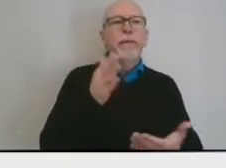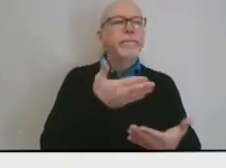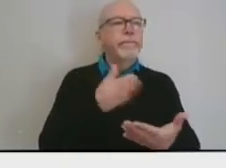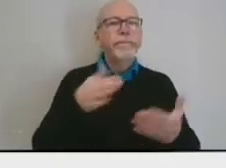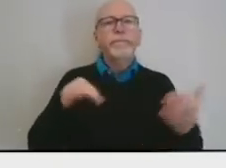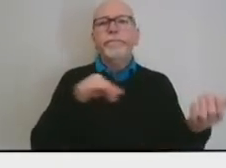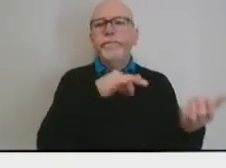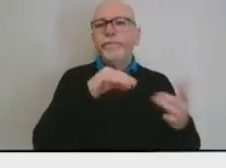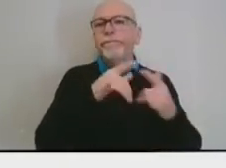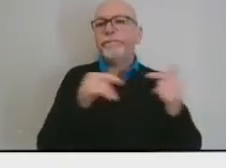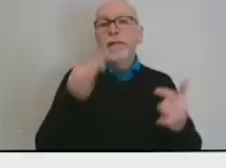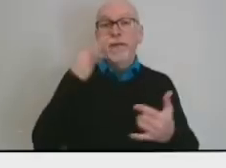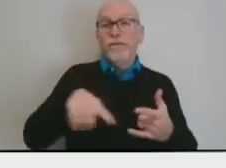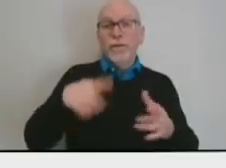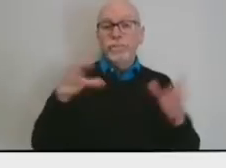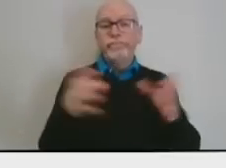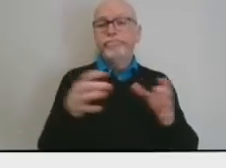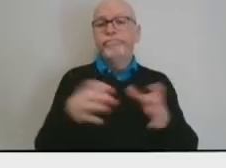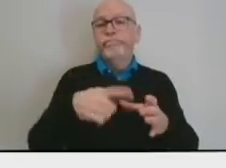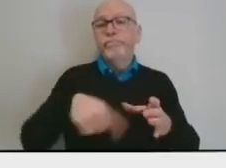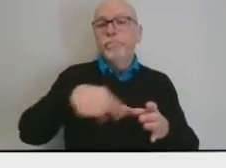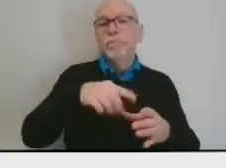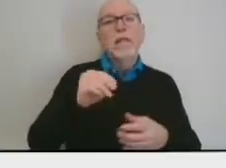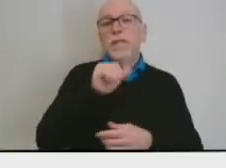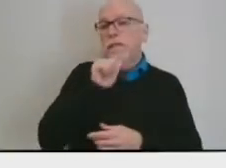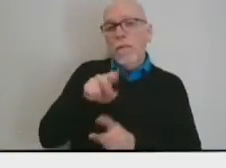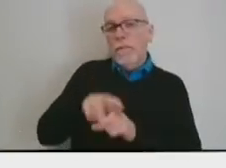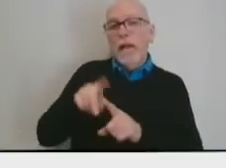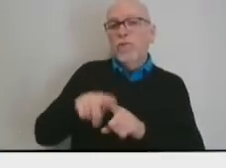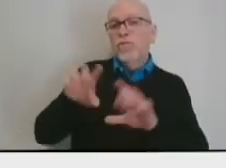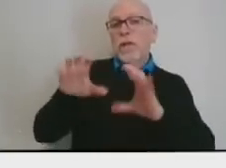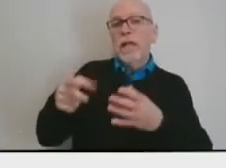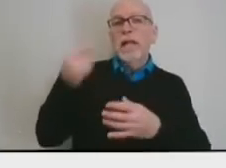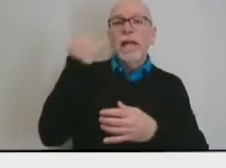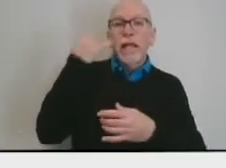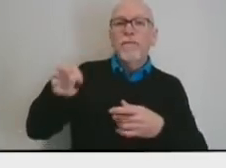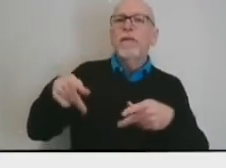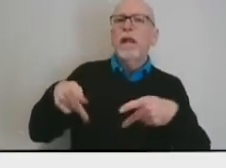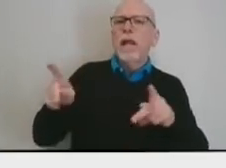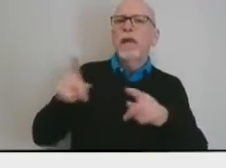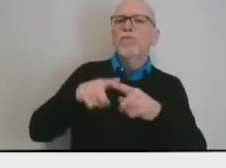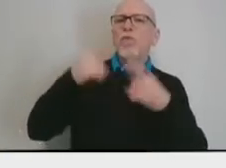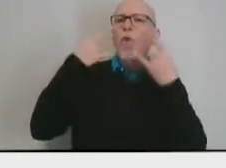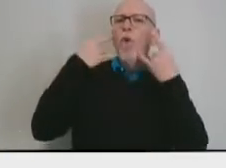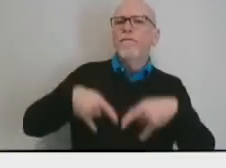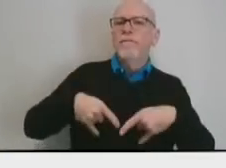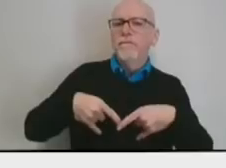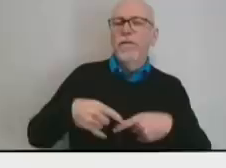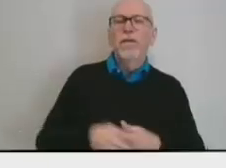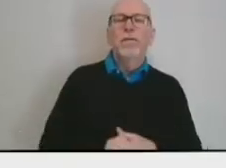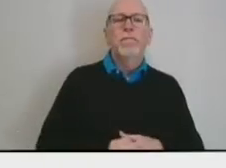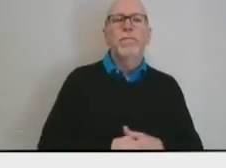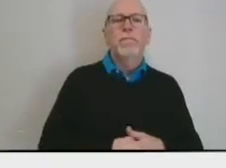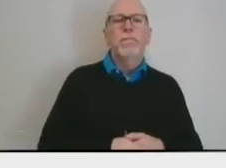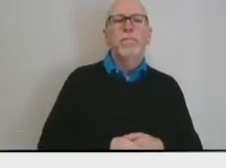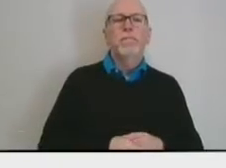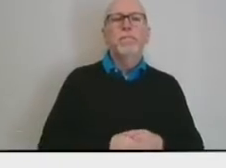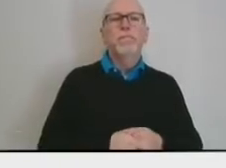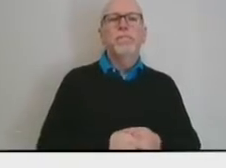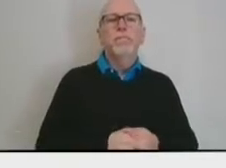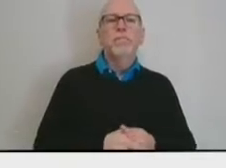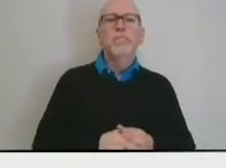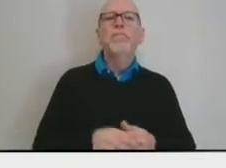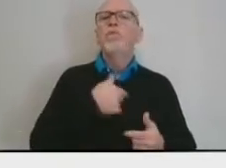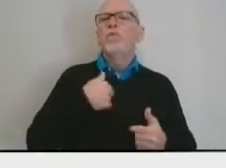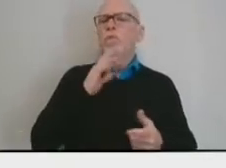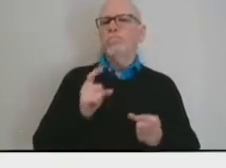where students may gather, nor does it apply to classrooms in which students have been allowed to remove their masks. We also are adjusting our